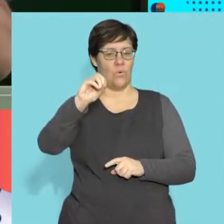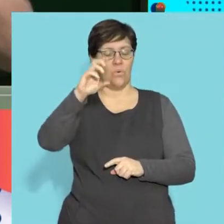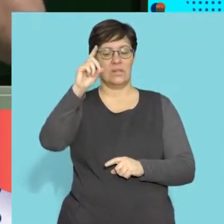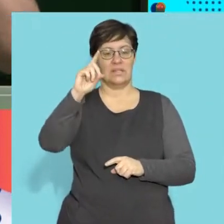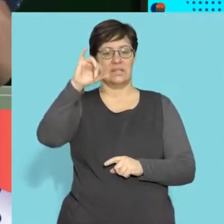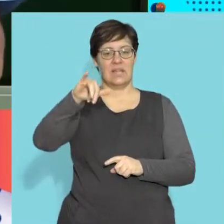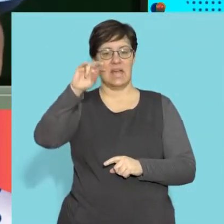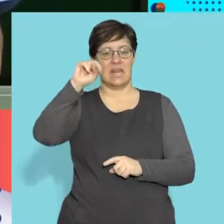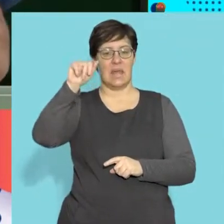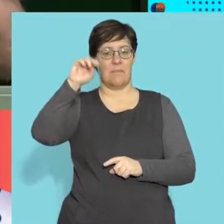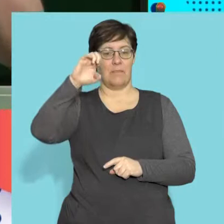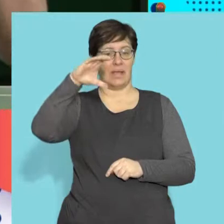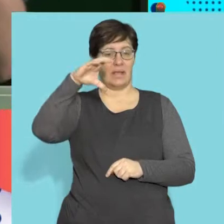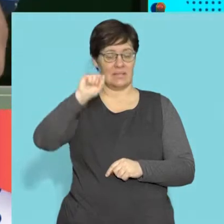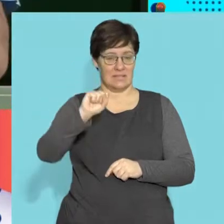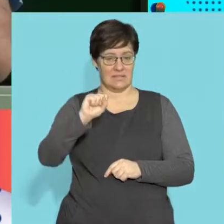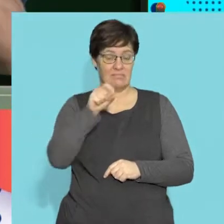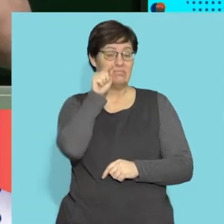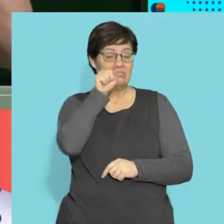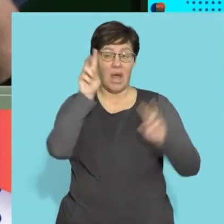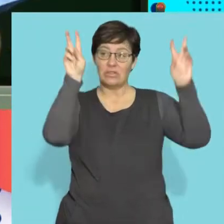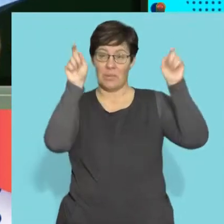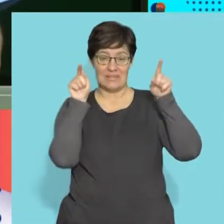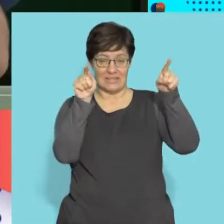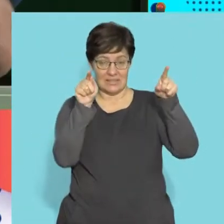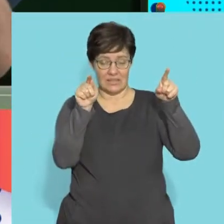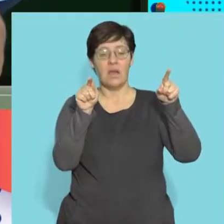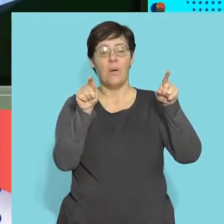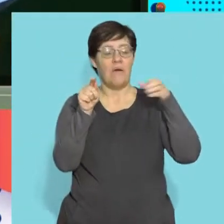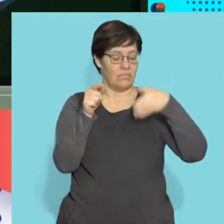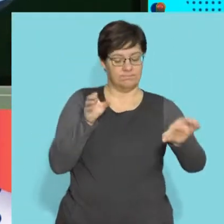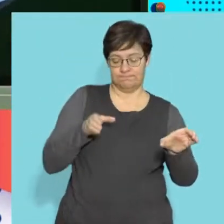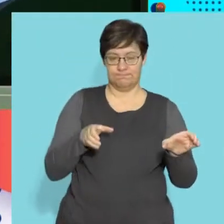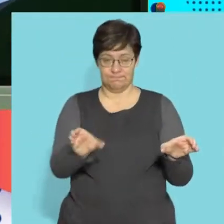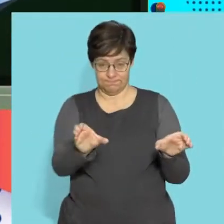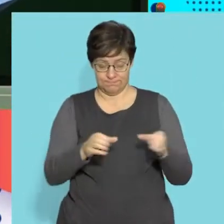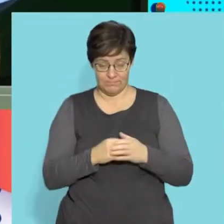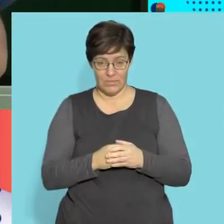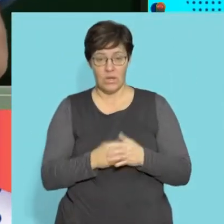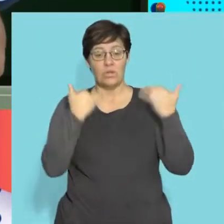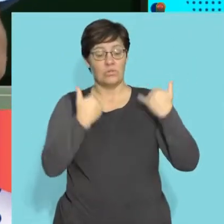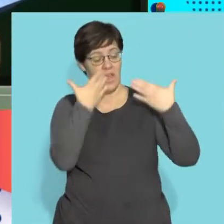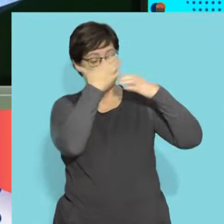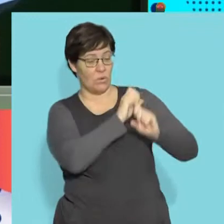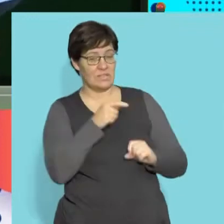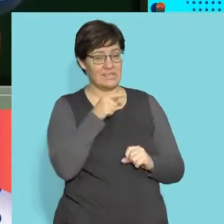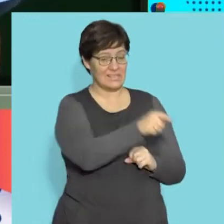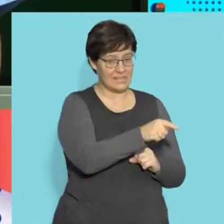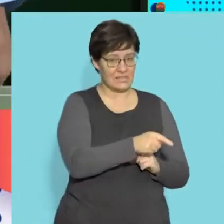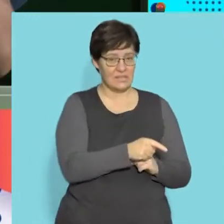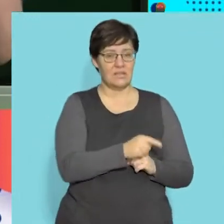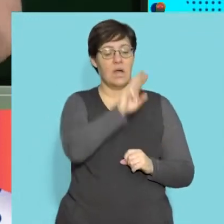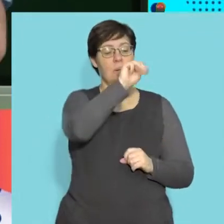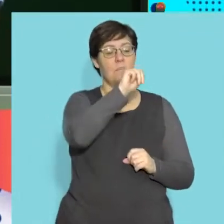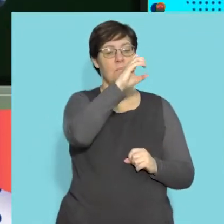Now, this topic is broken up into two different sections that we're going to focus on. Today we're going to focus